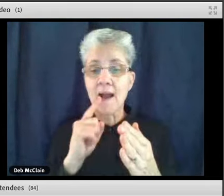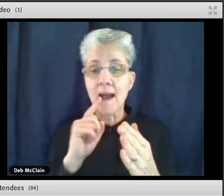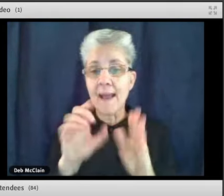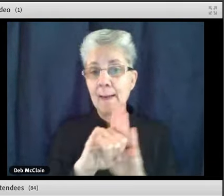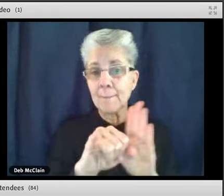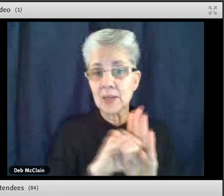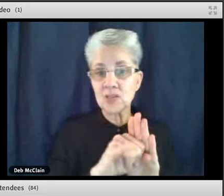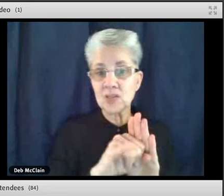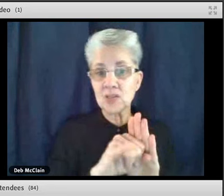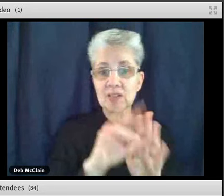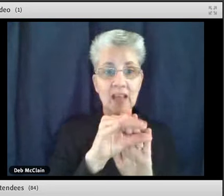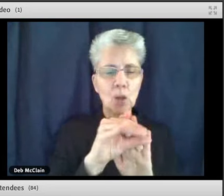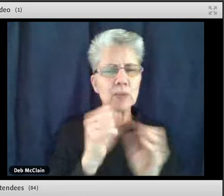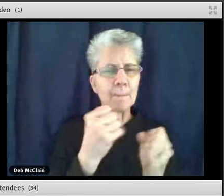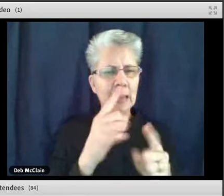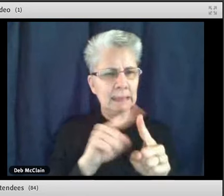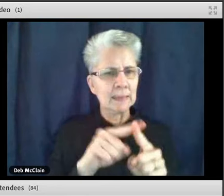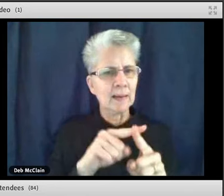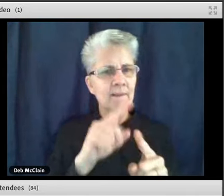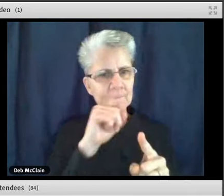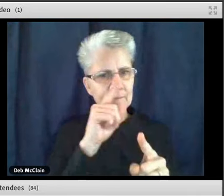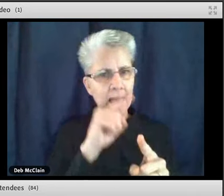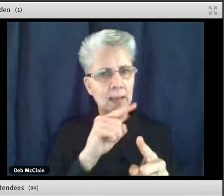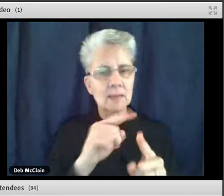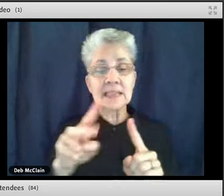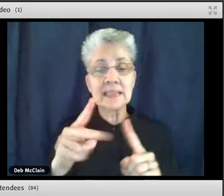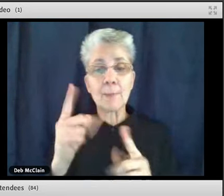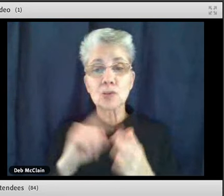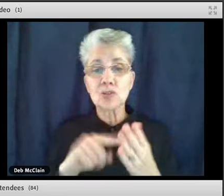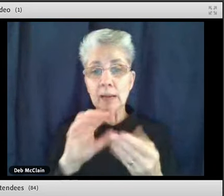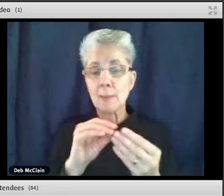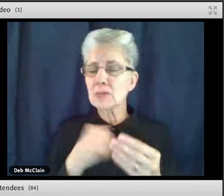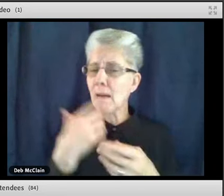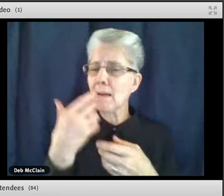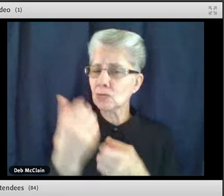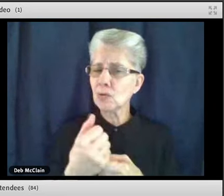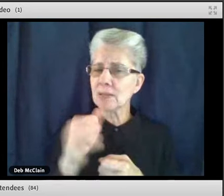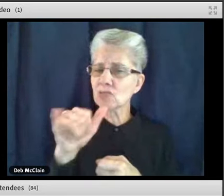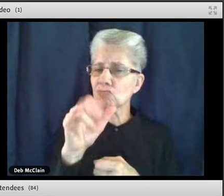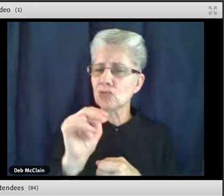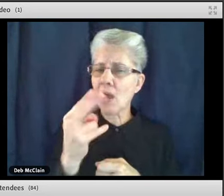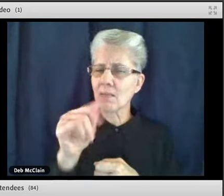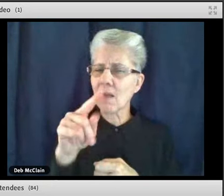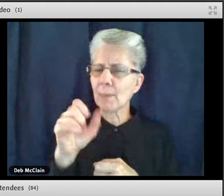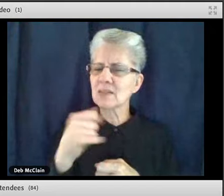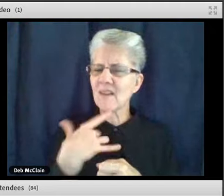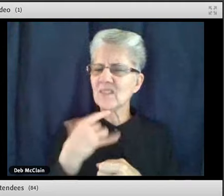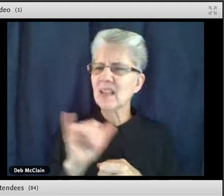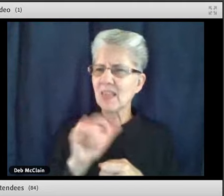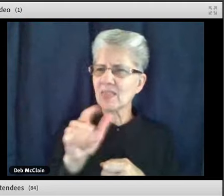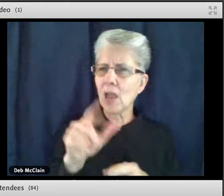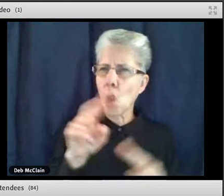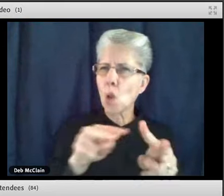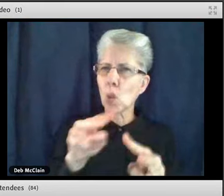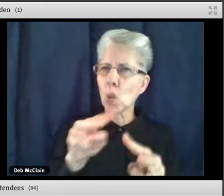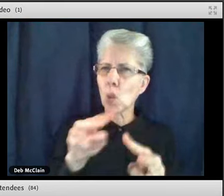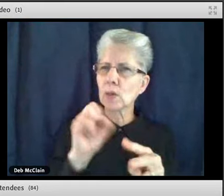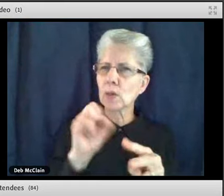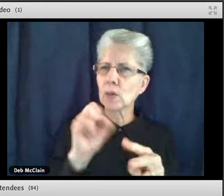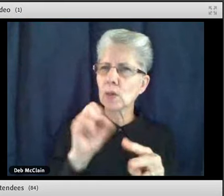this verification handbook is a really good place to look. So where can you get help? What are the good news sites? This is a media bias